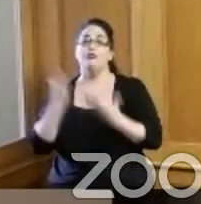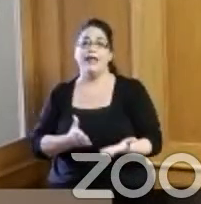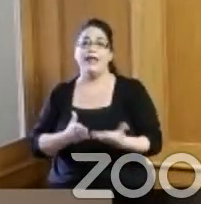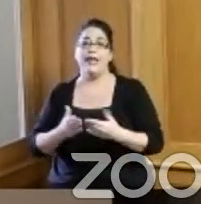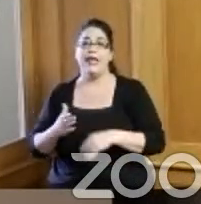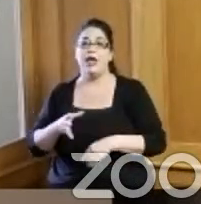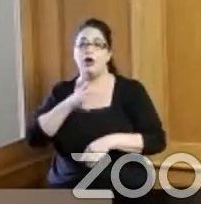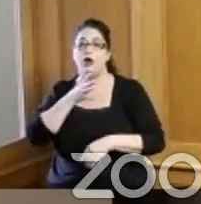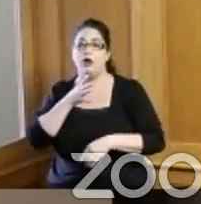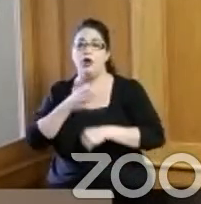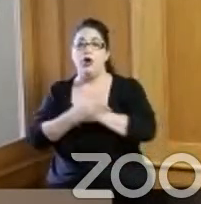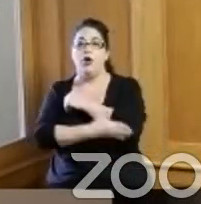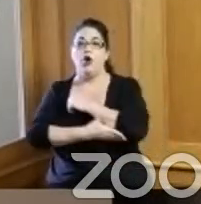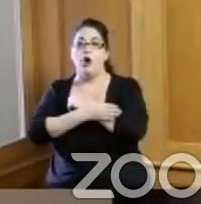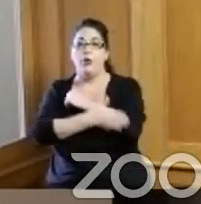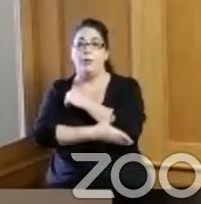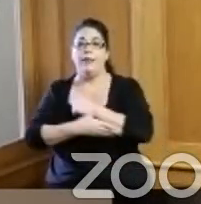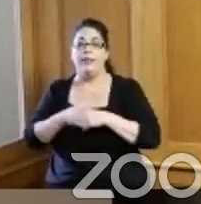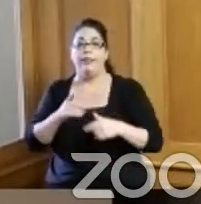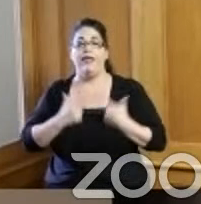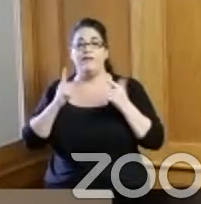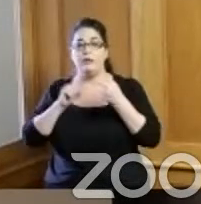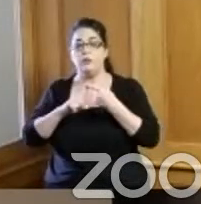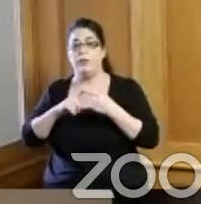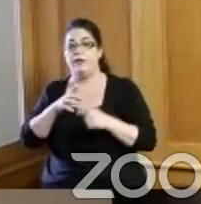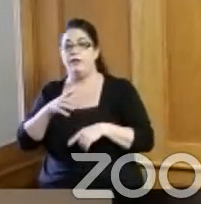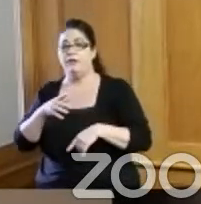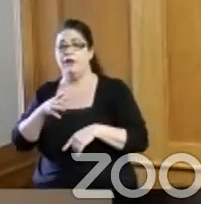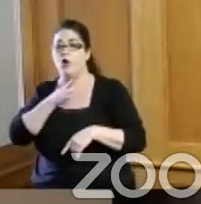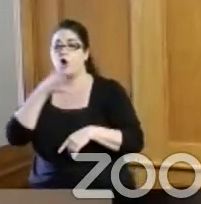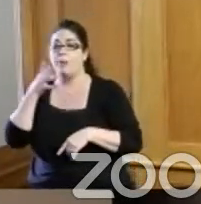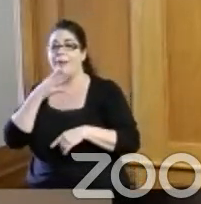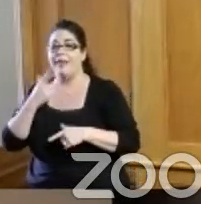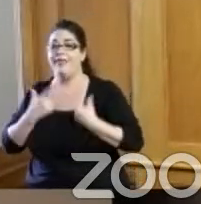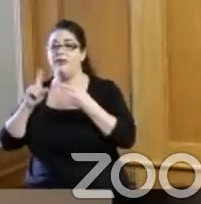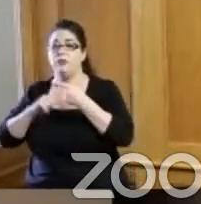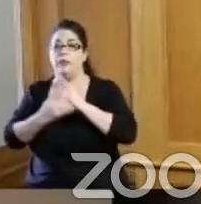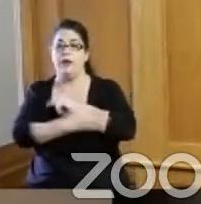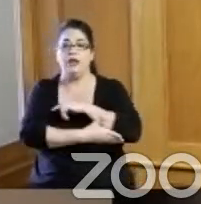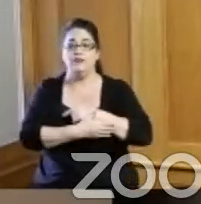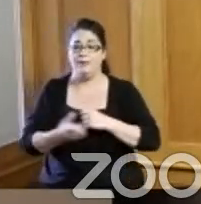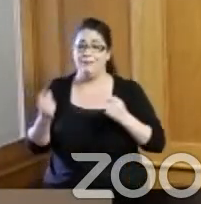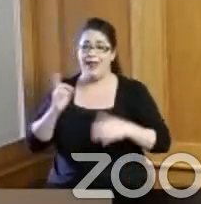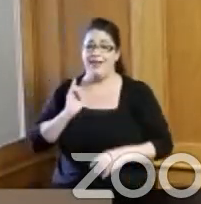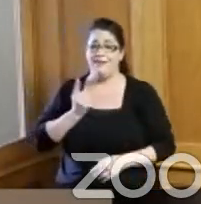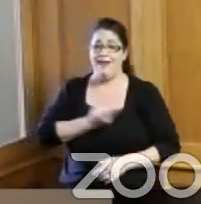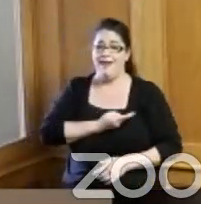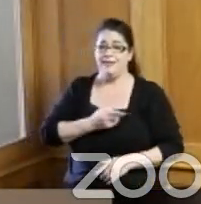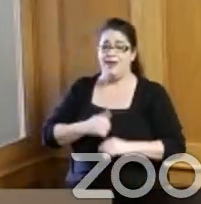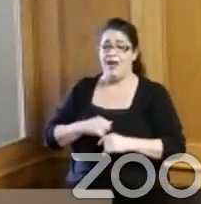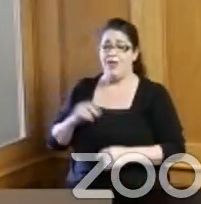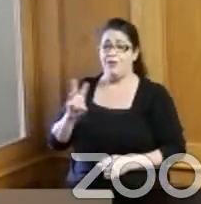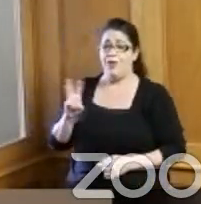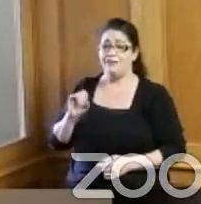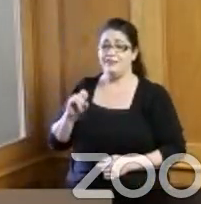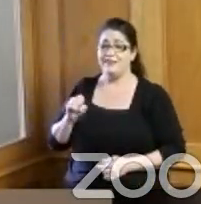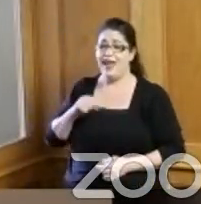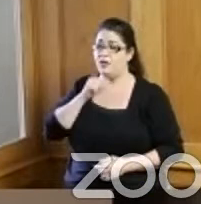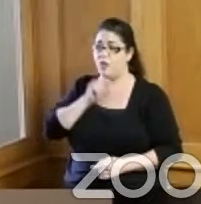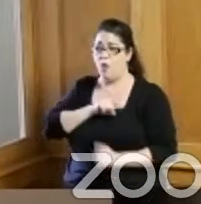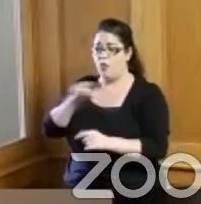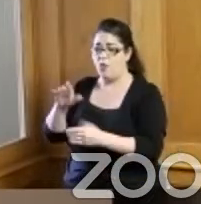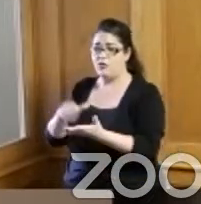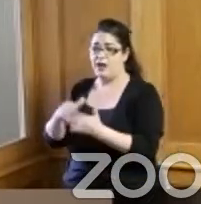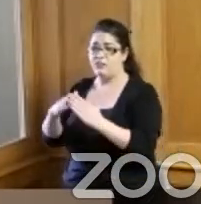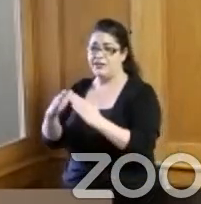or something like that. And a lot of us West Siders, we just don't go downtown because of